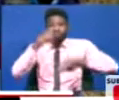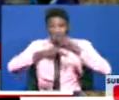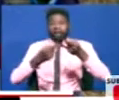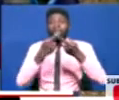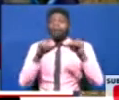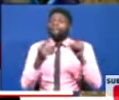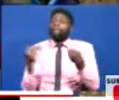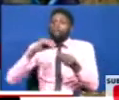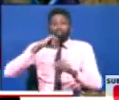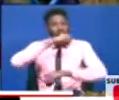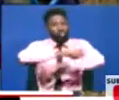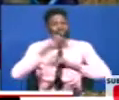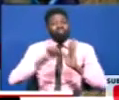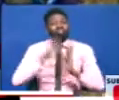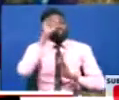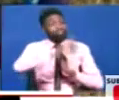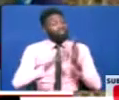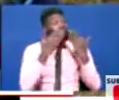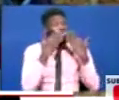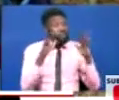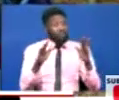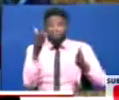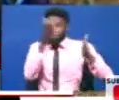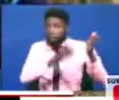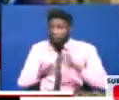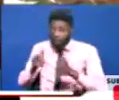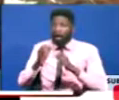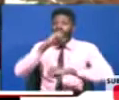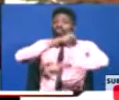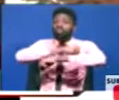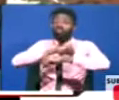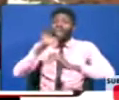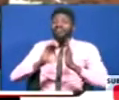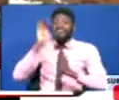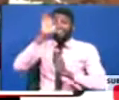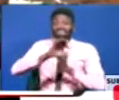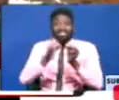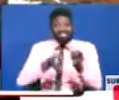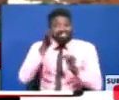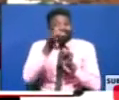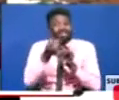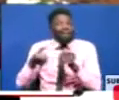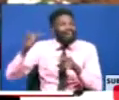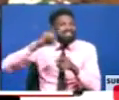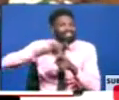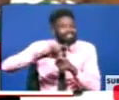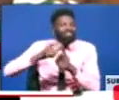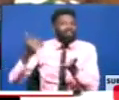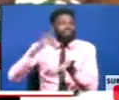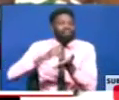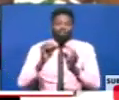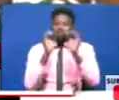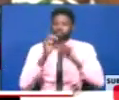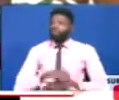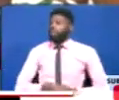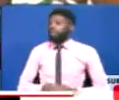syllabus, and so far there are no plans to adjust the school calendar further. Everybody seems to be worried that, oh, we should extend time and